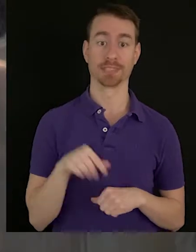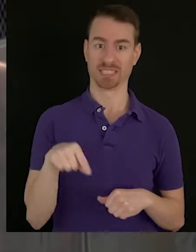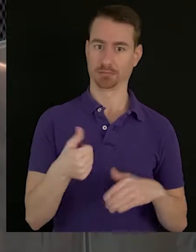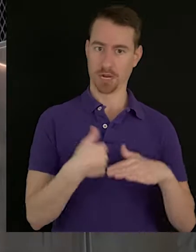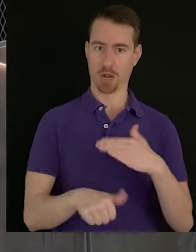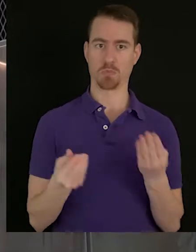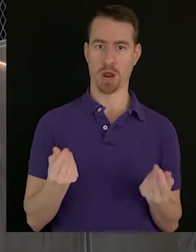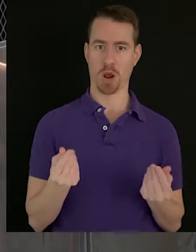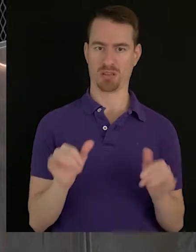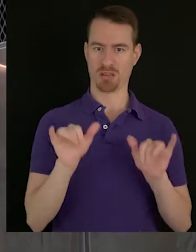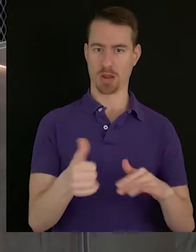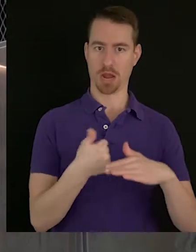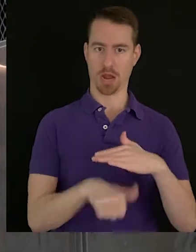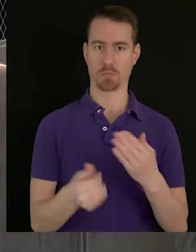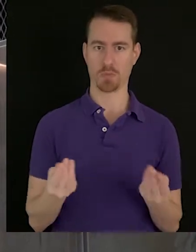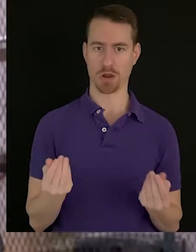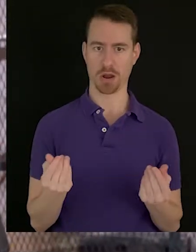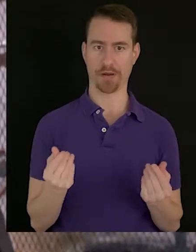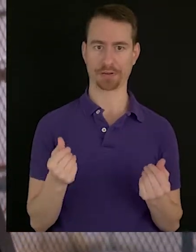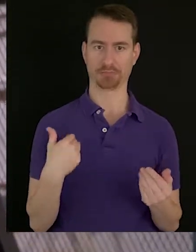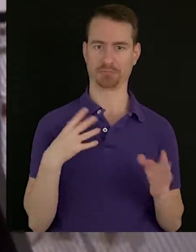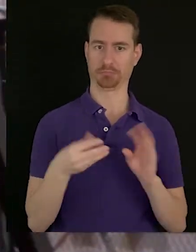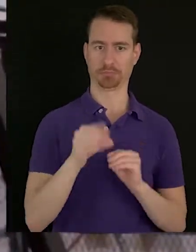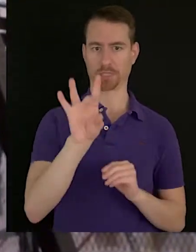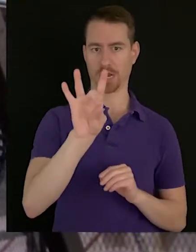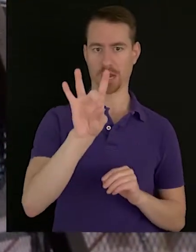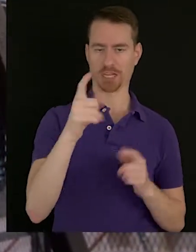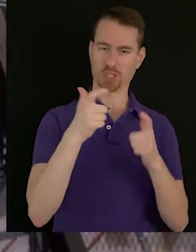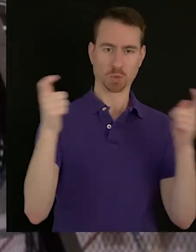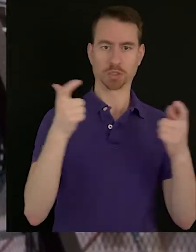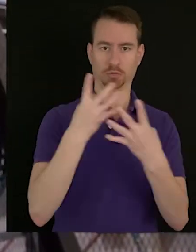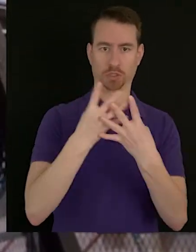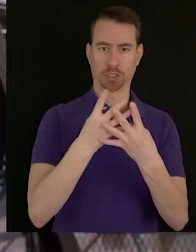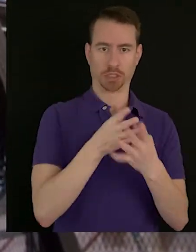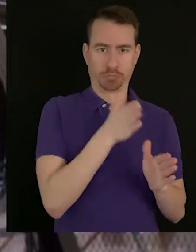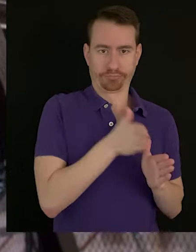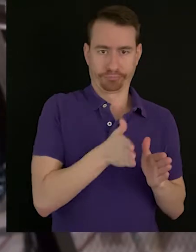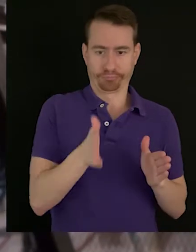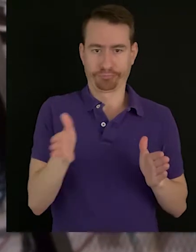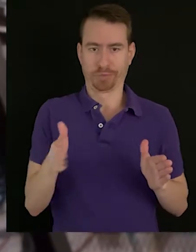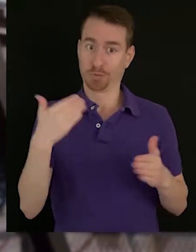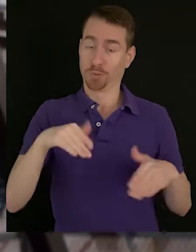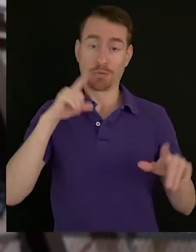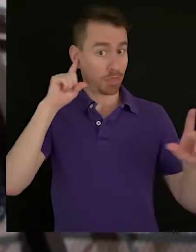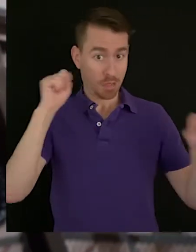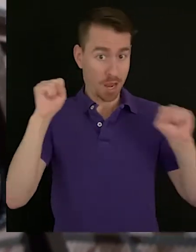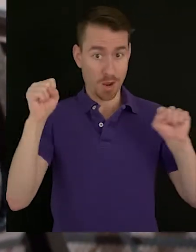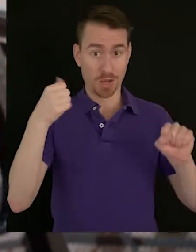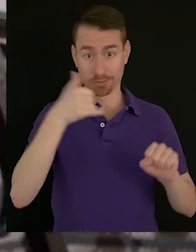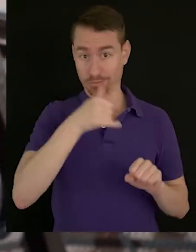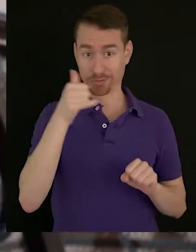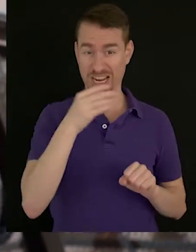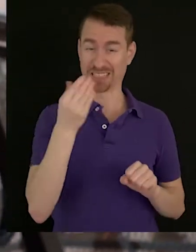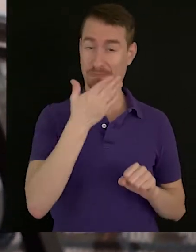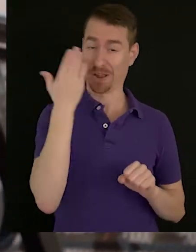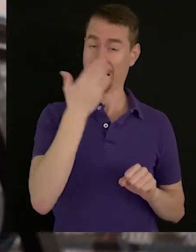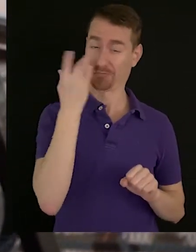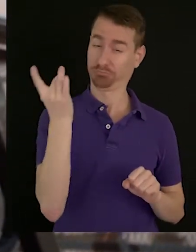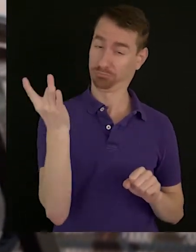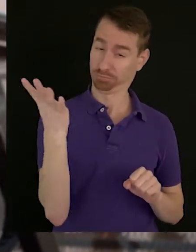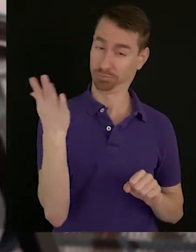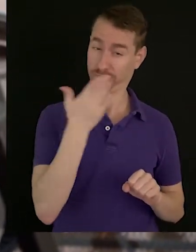We're standing 2 stories below ground level in a room that contains 8 giant bar screens. It's loud and wow,